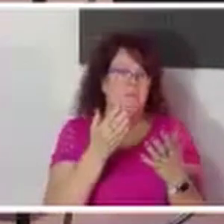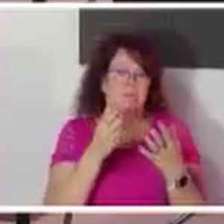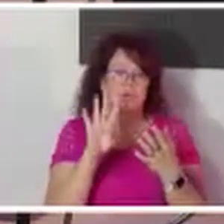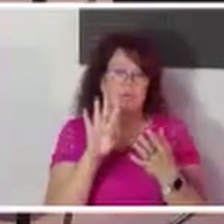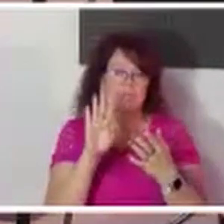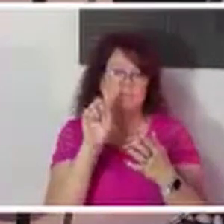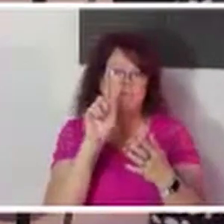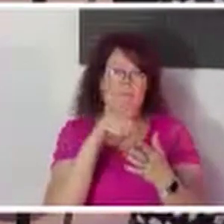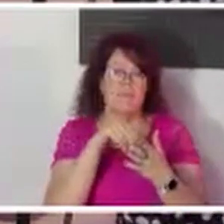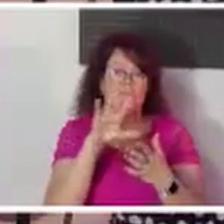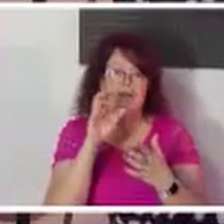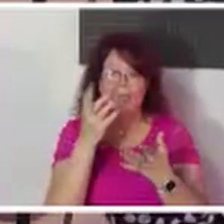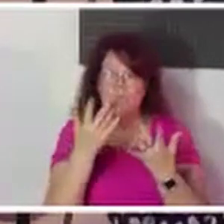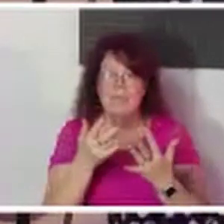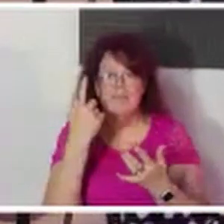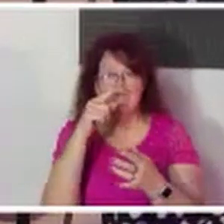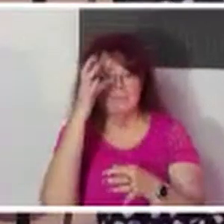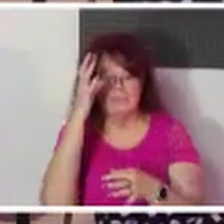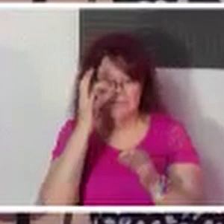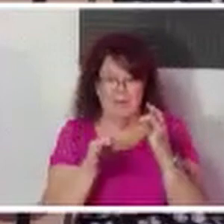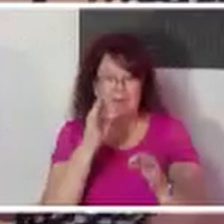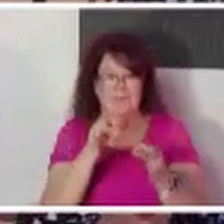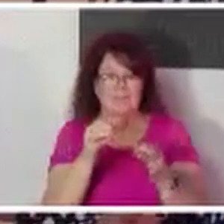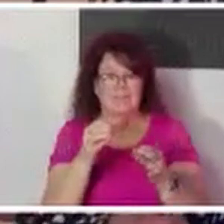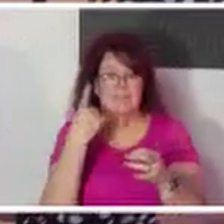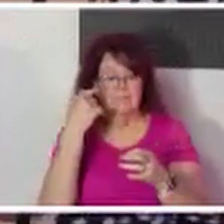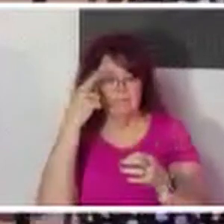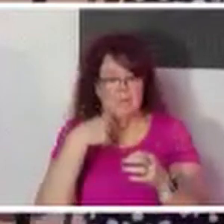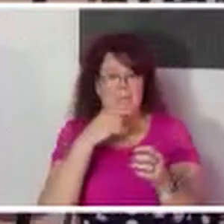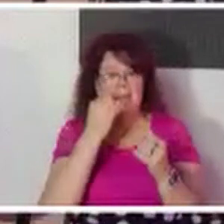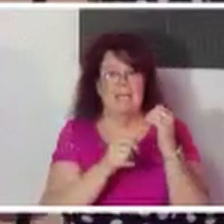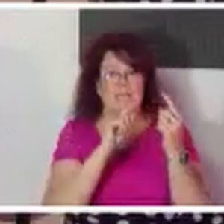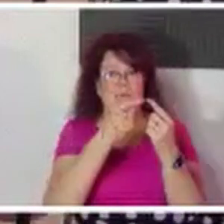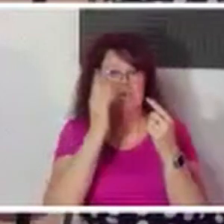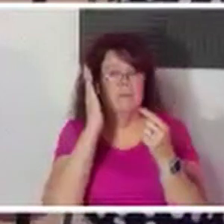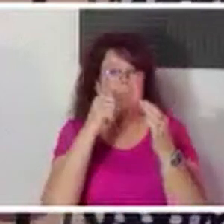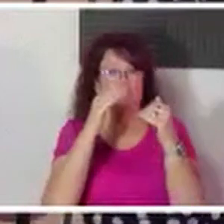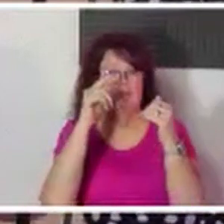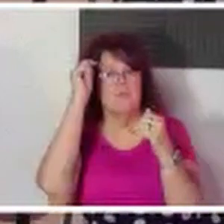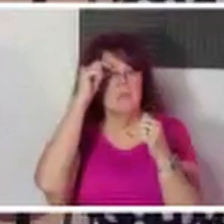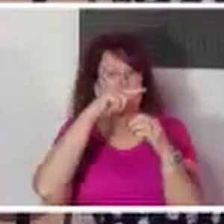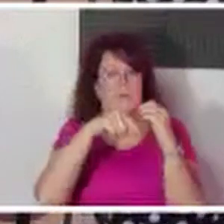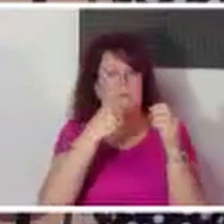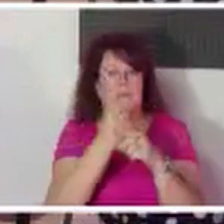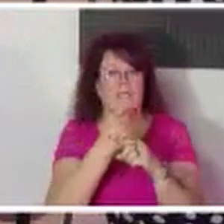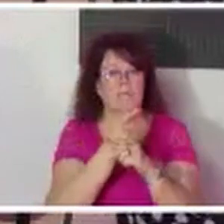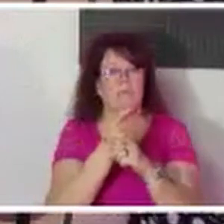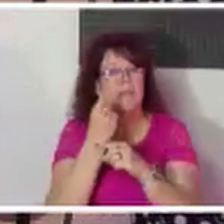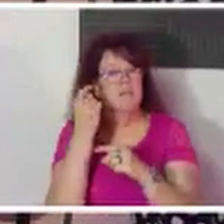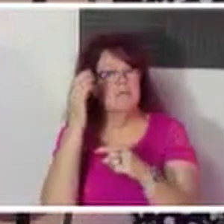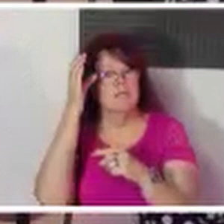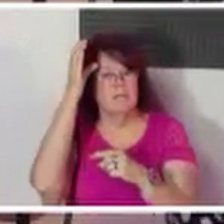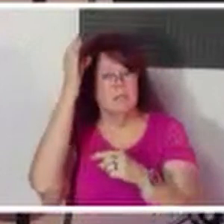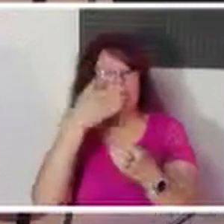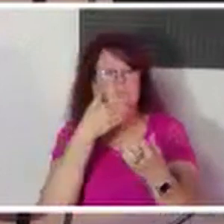Oklahoma. And for me, my last point would be just building your theology around a gospel that is comprehensively good